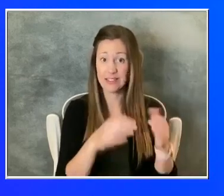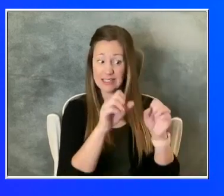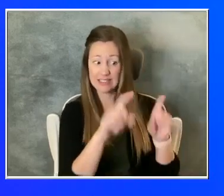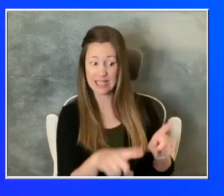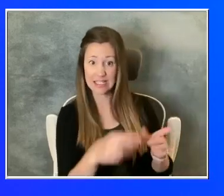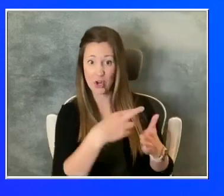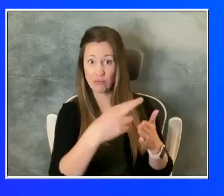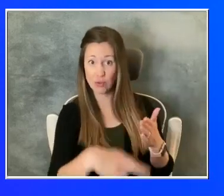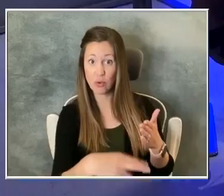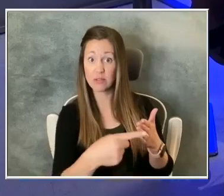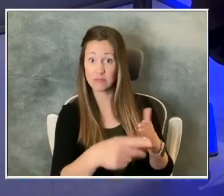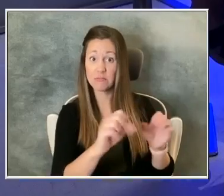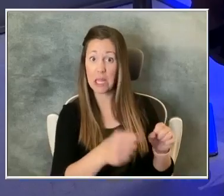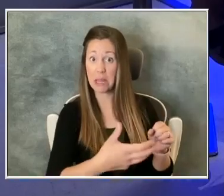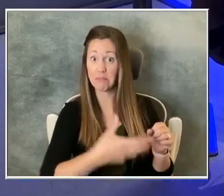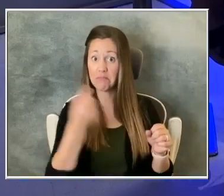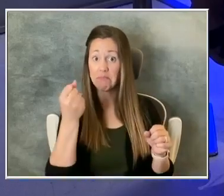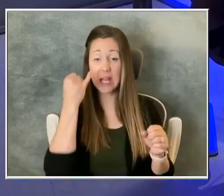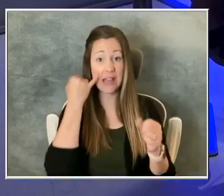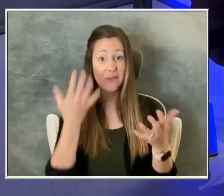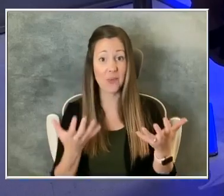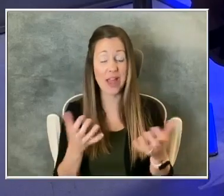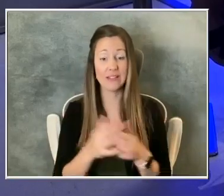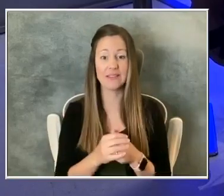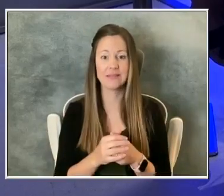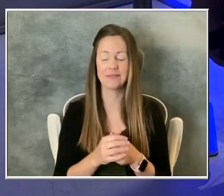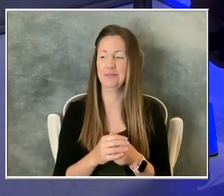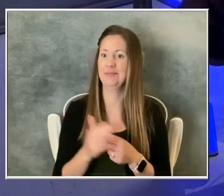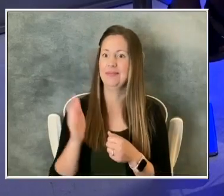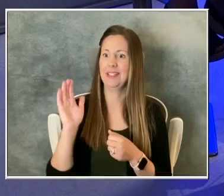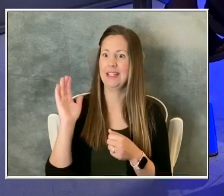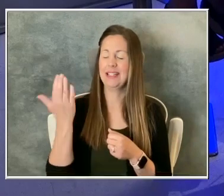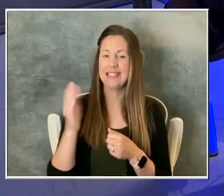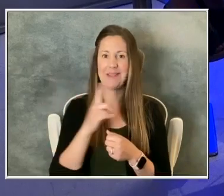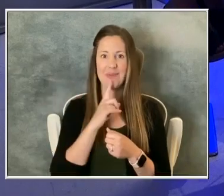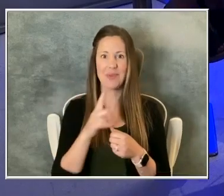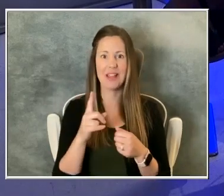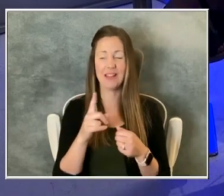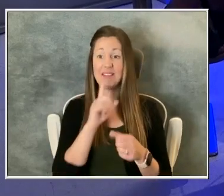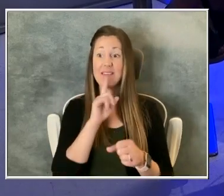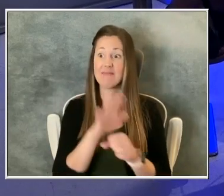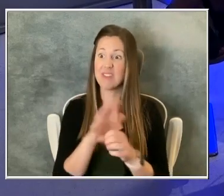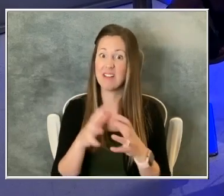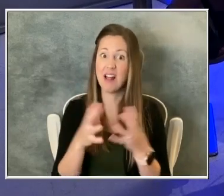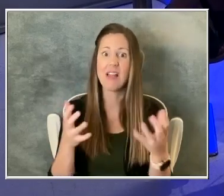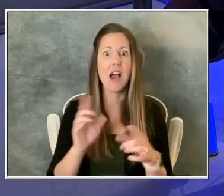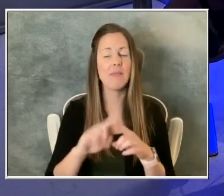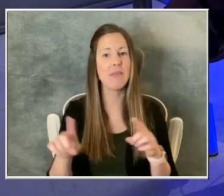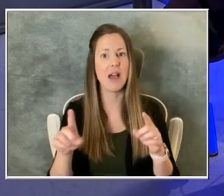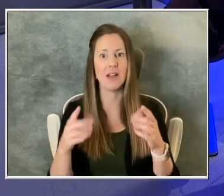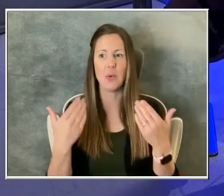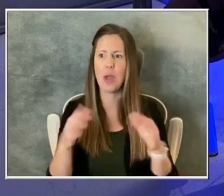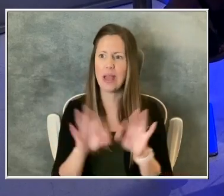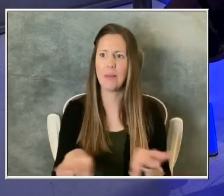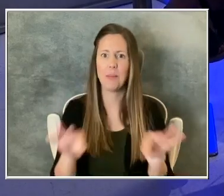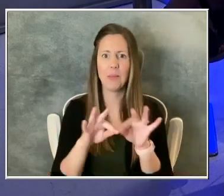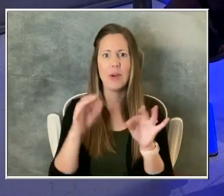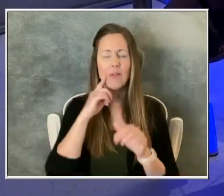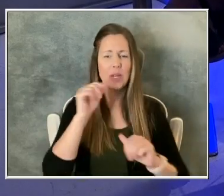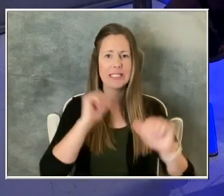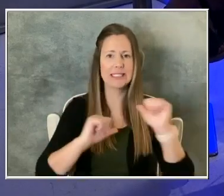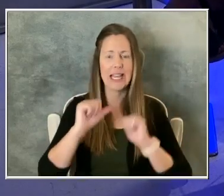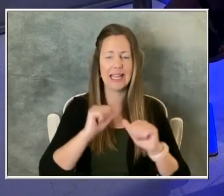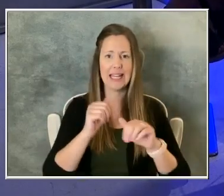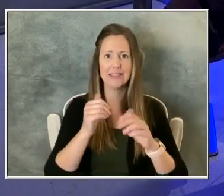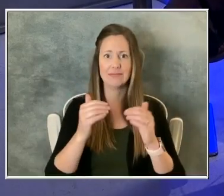to. That sounds like a big commitment, but a great thing to do to help advance the science. So if people want to sign